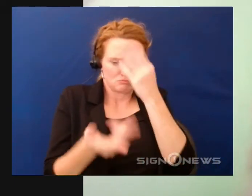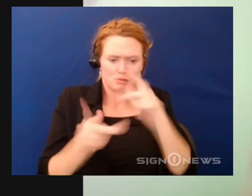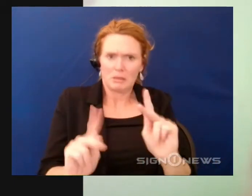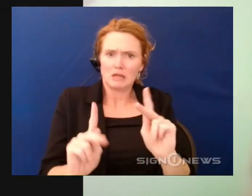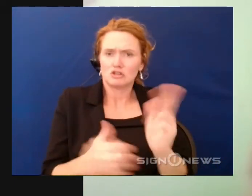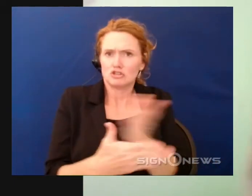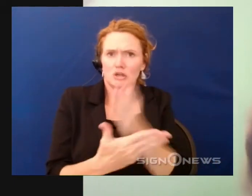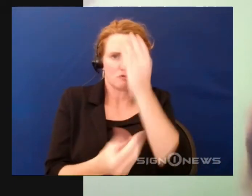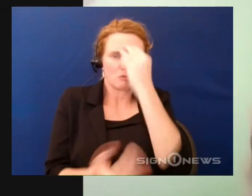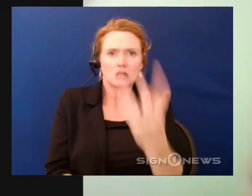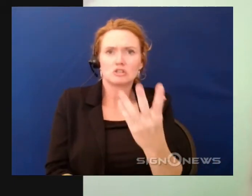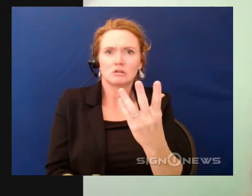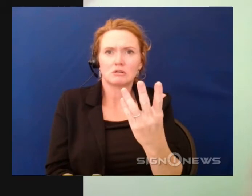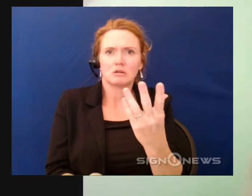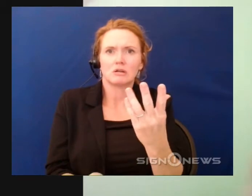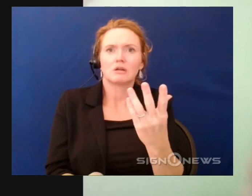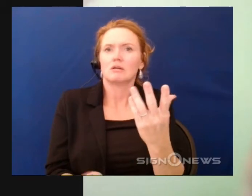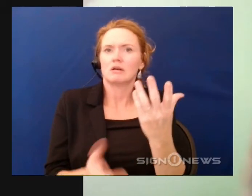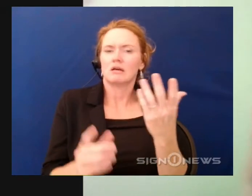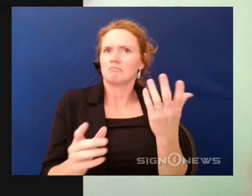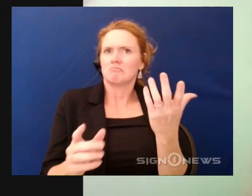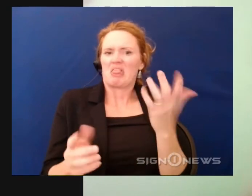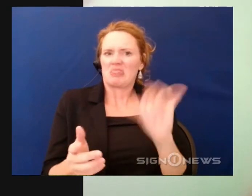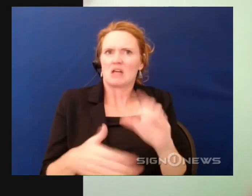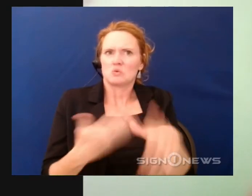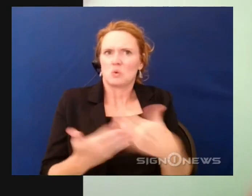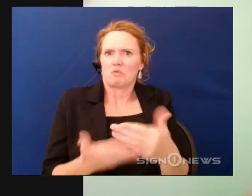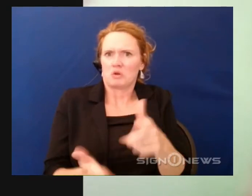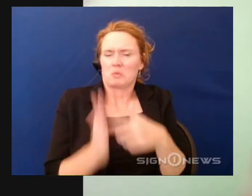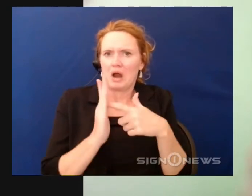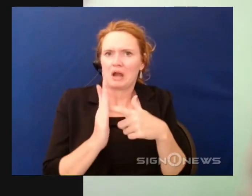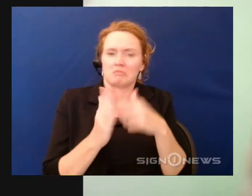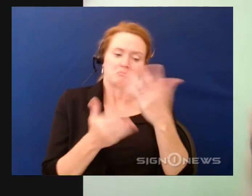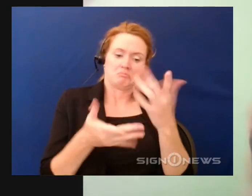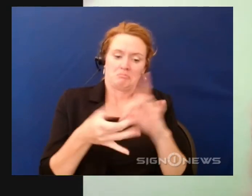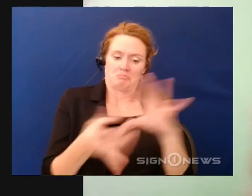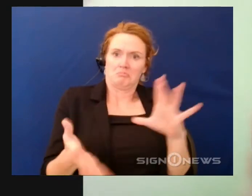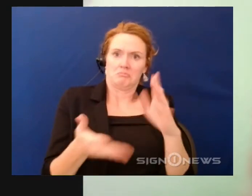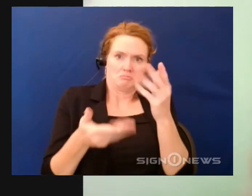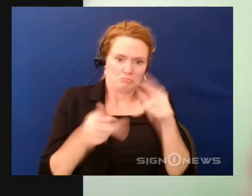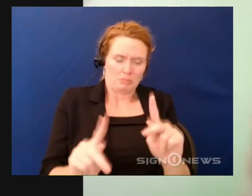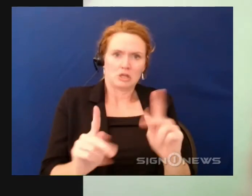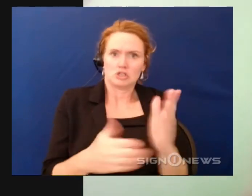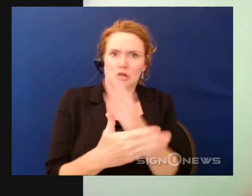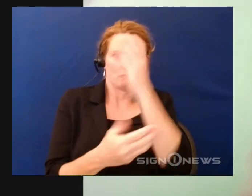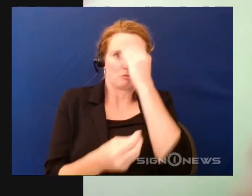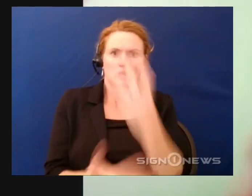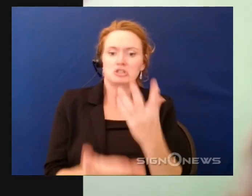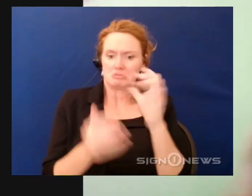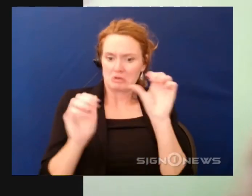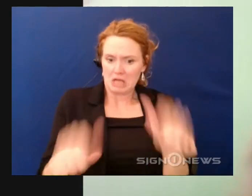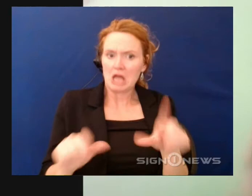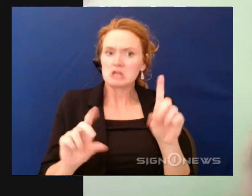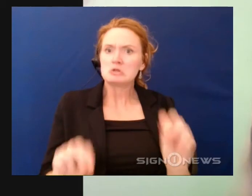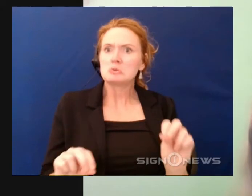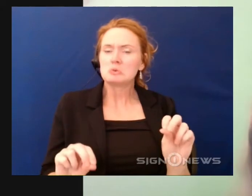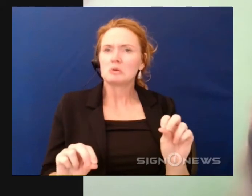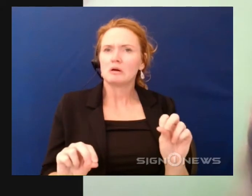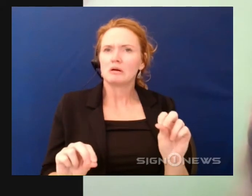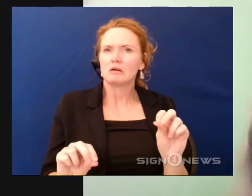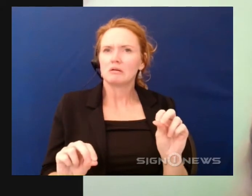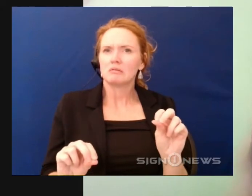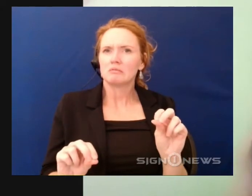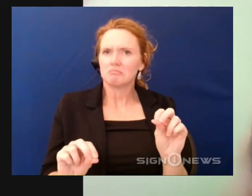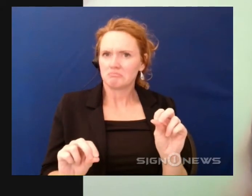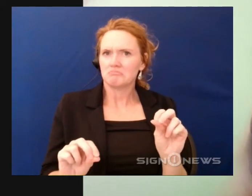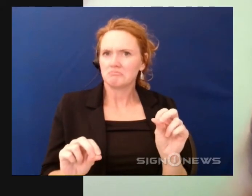there has to be able to be a communication of that kind of release piece of this, absent the medical consent